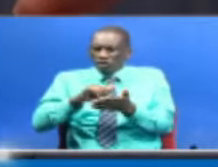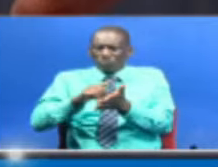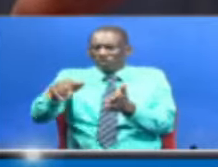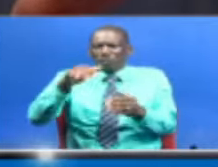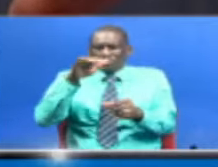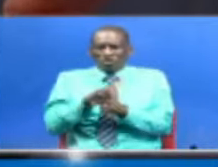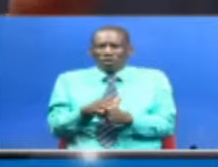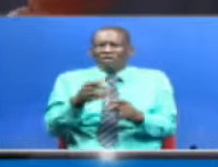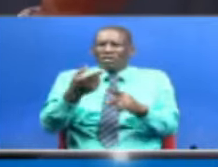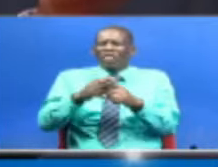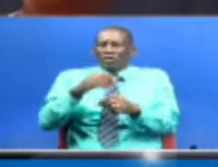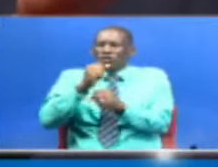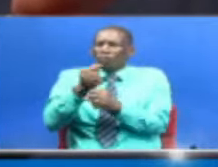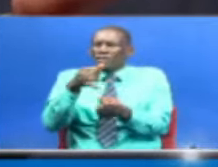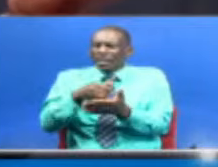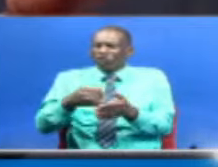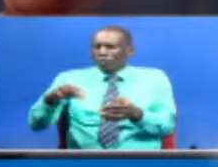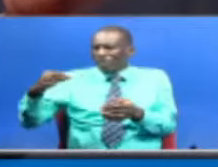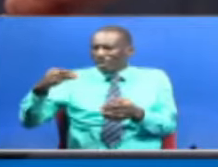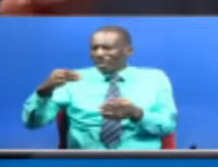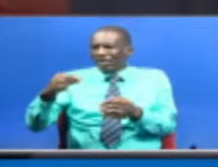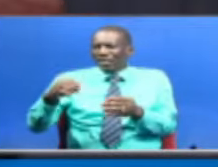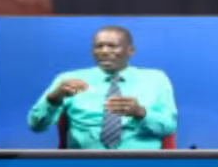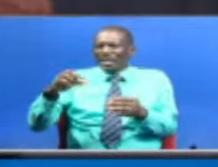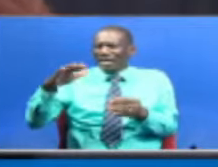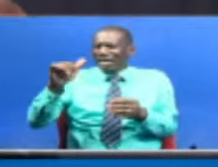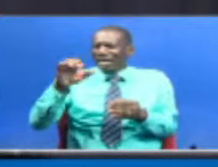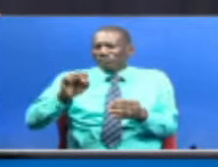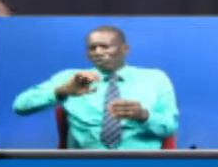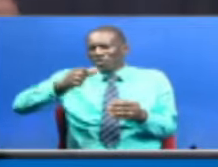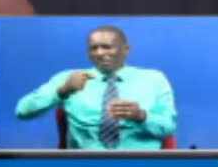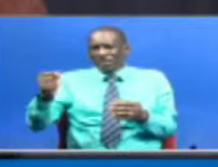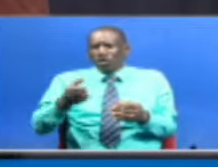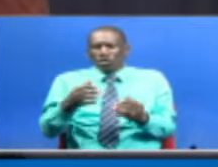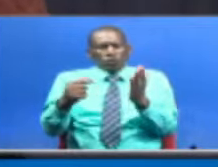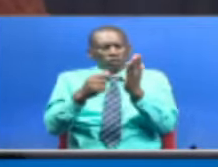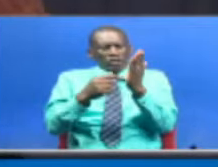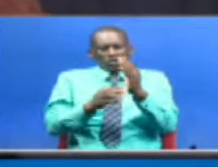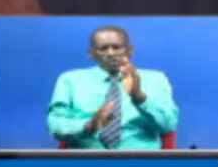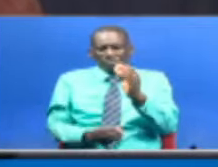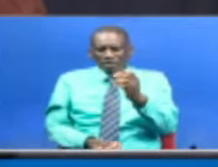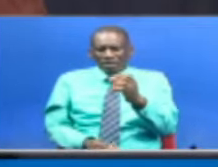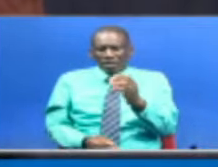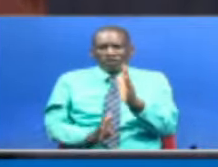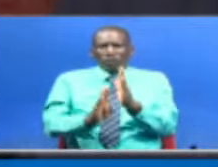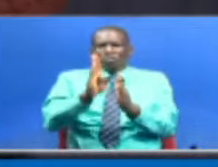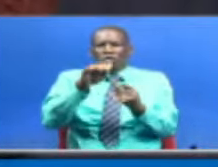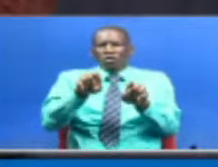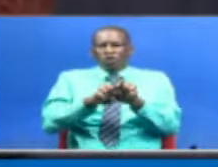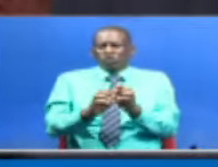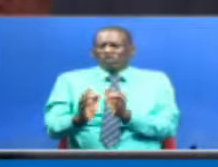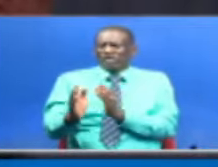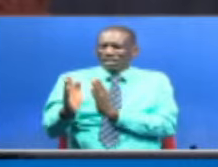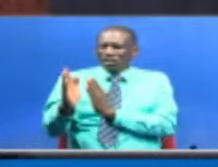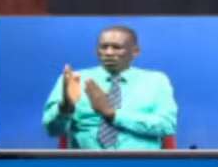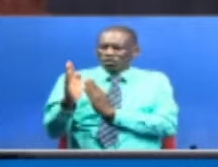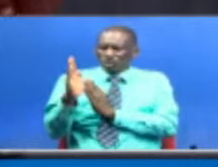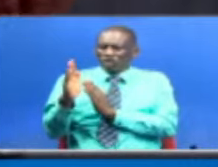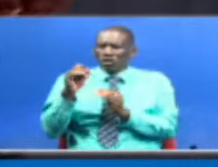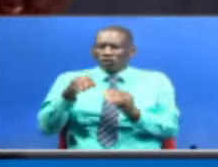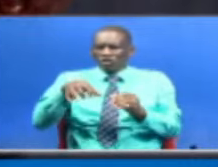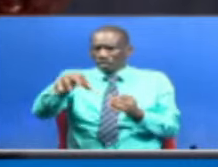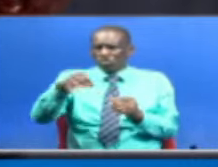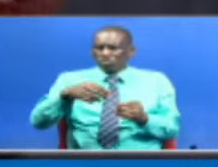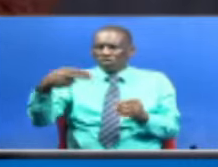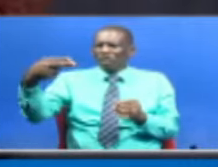regasify it on the other end. So those technologies are being developed. There's also security of transporting